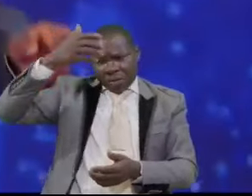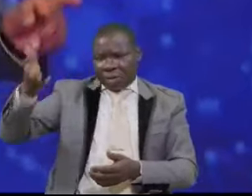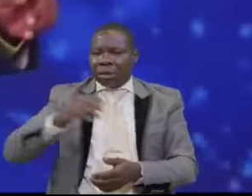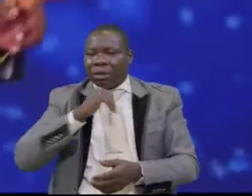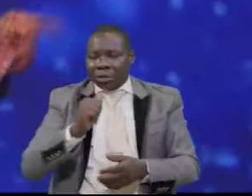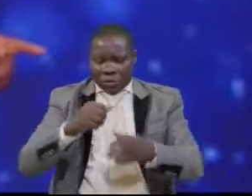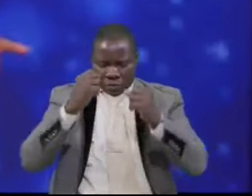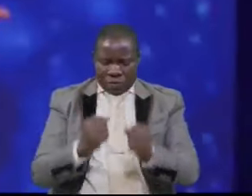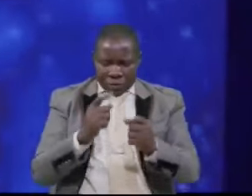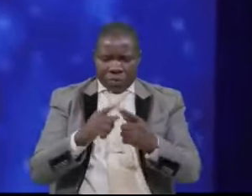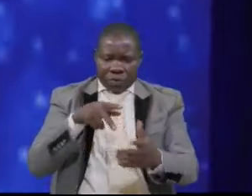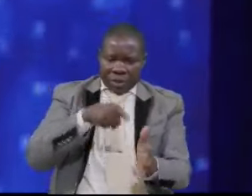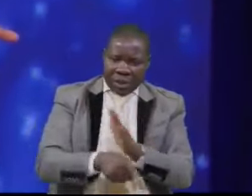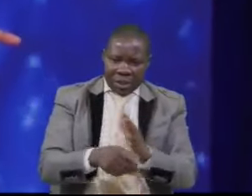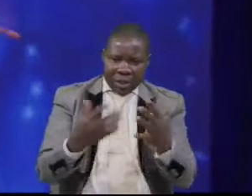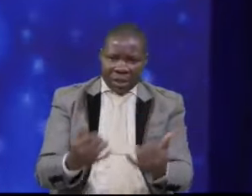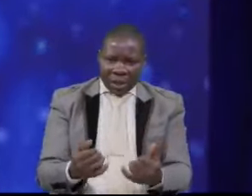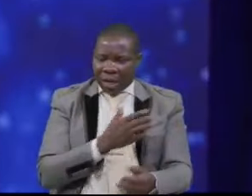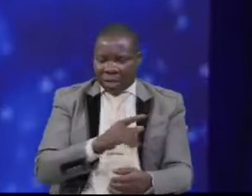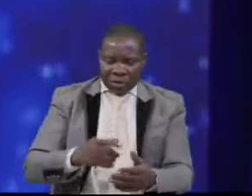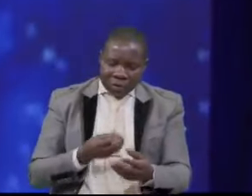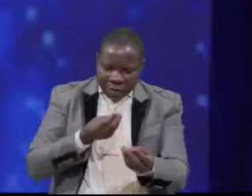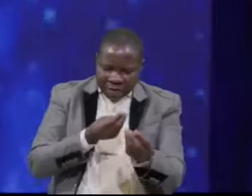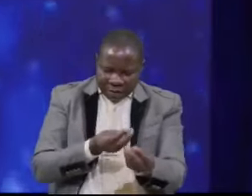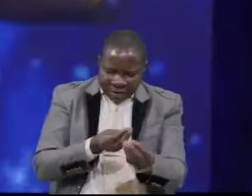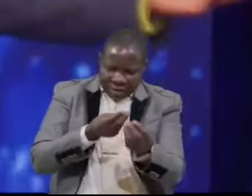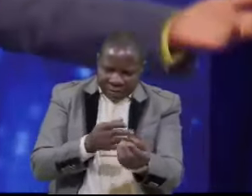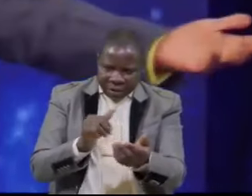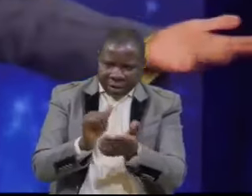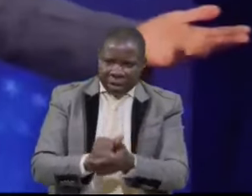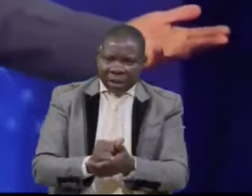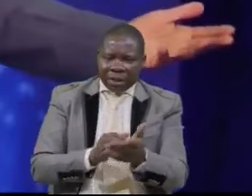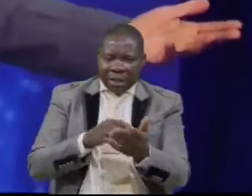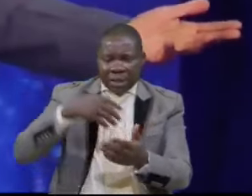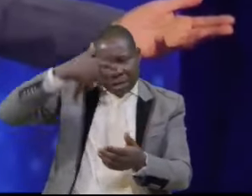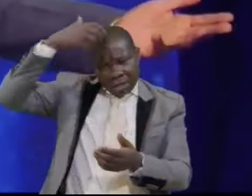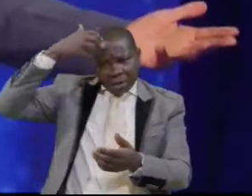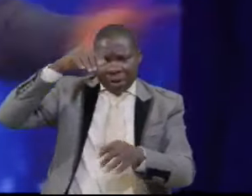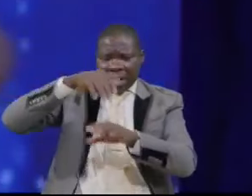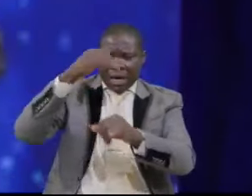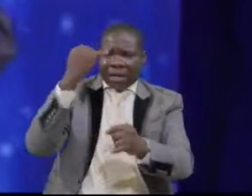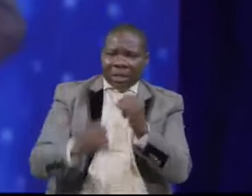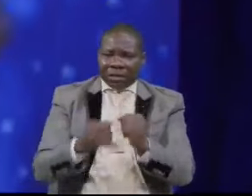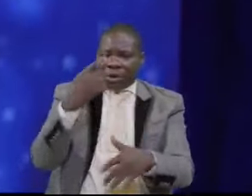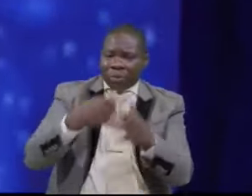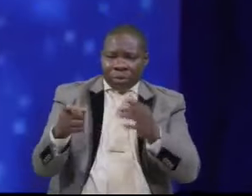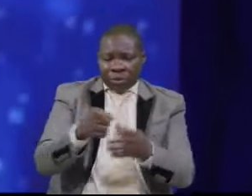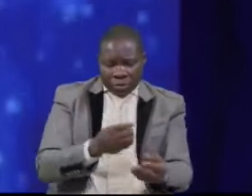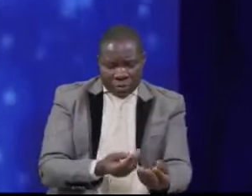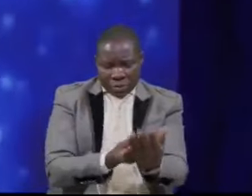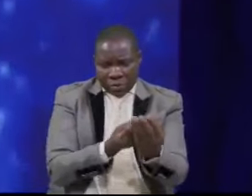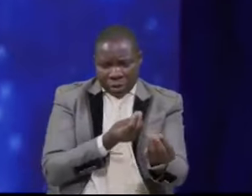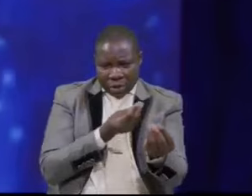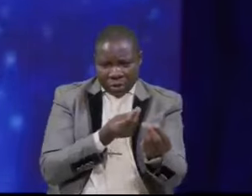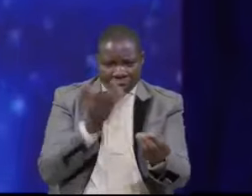now, and you nurture that lion, nurture that lion, eventually what you nurture will grow up and become stronger than